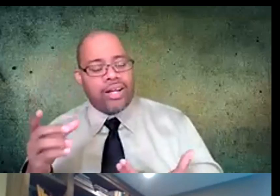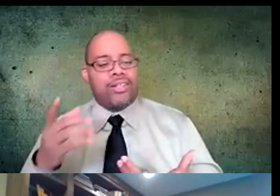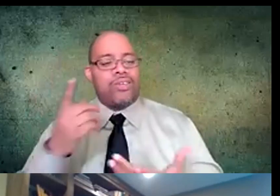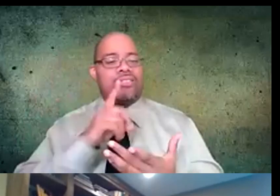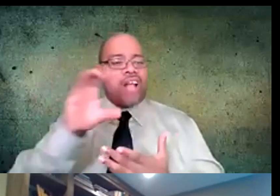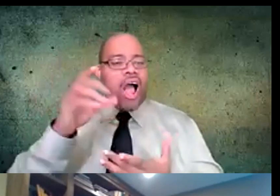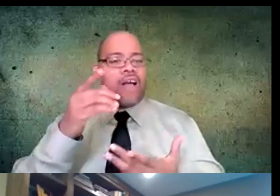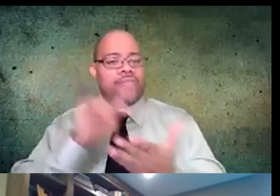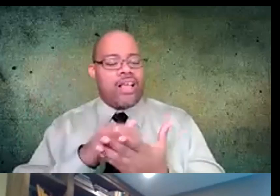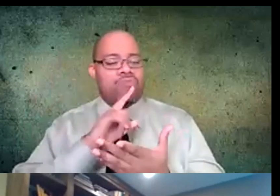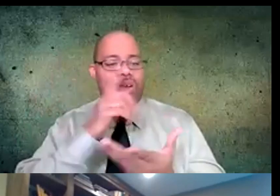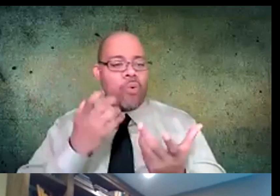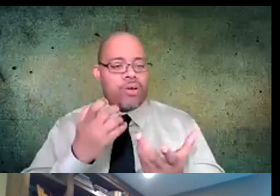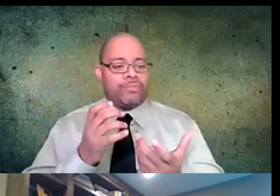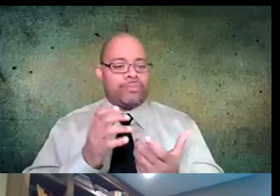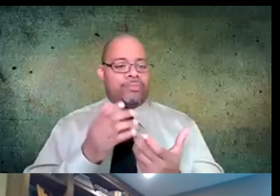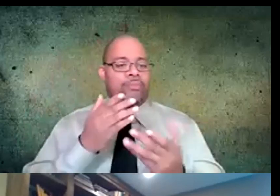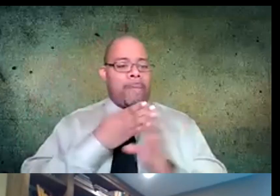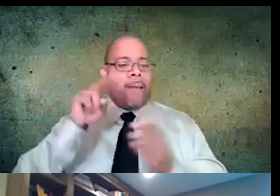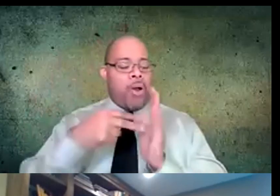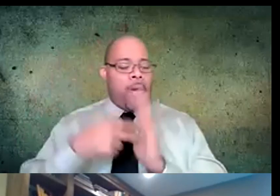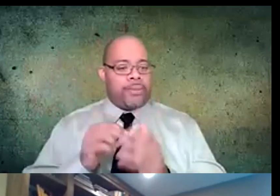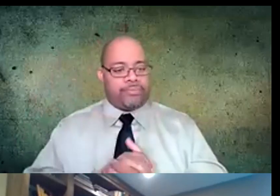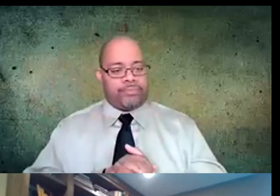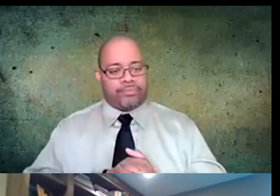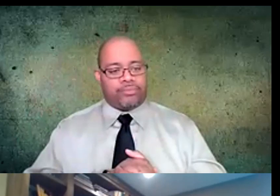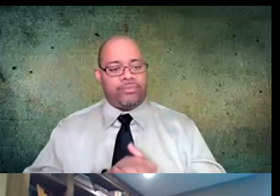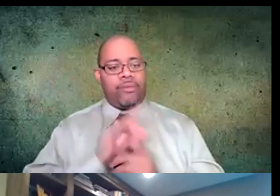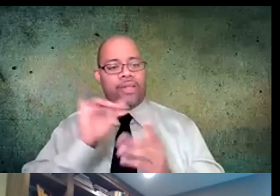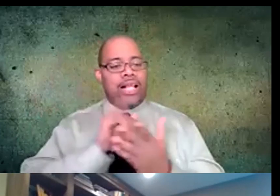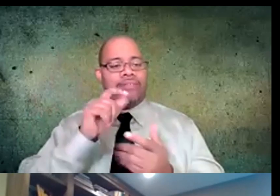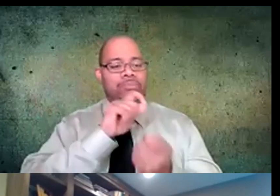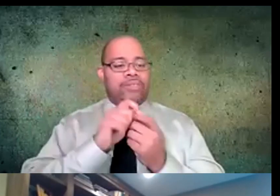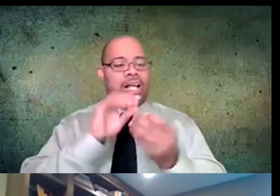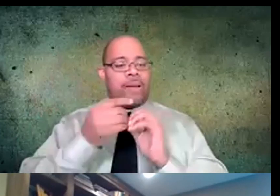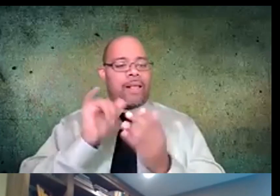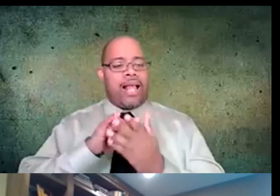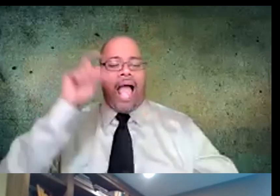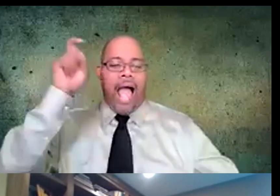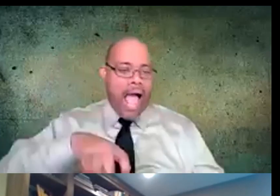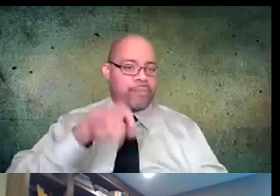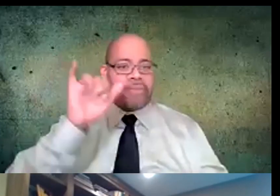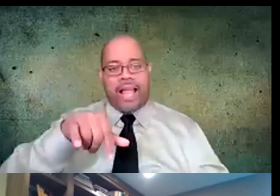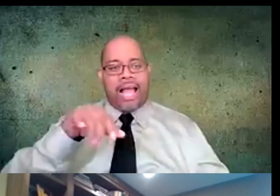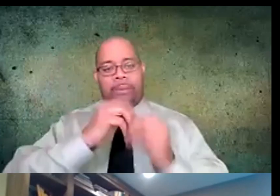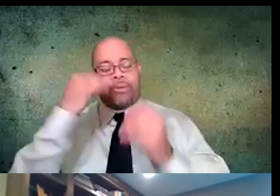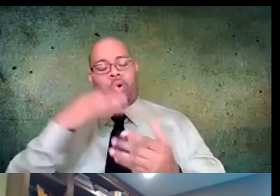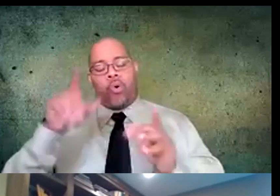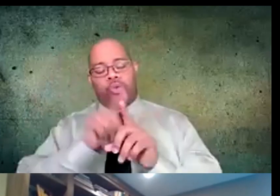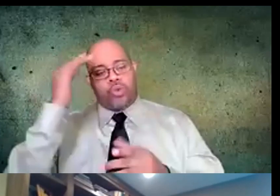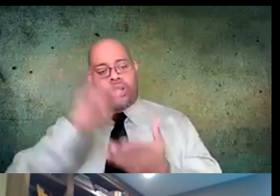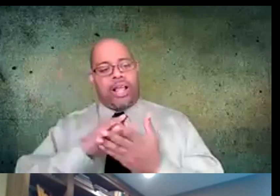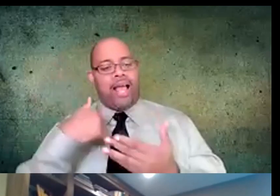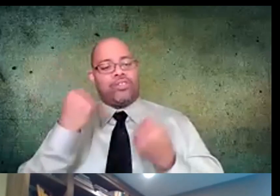just the main purpose. But there isn't a specified number like it has to be this, because we also know that there are also